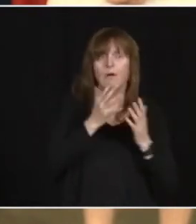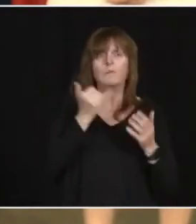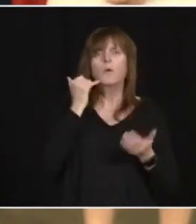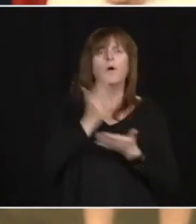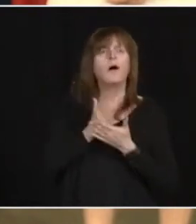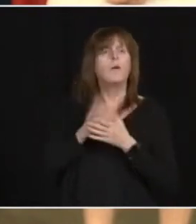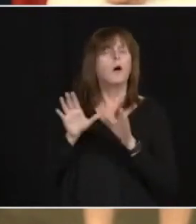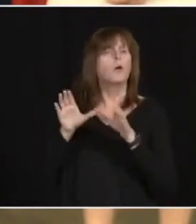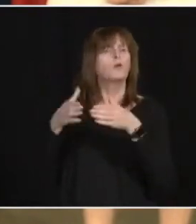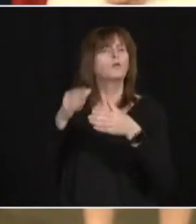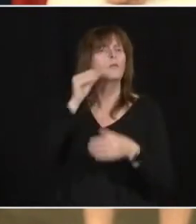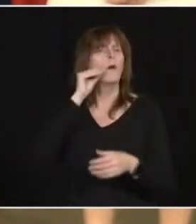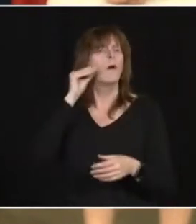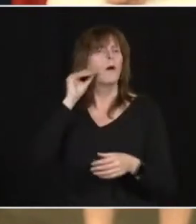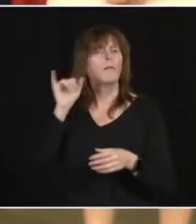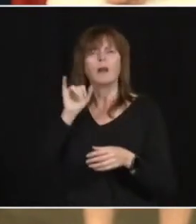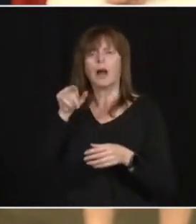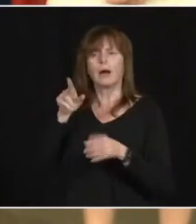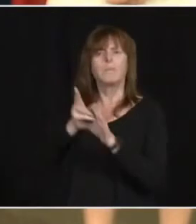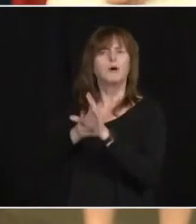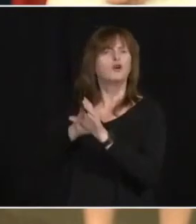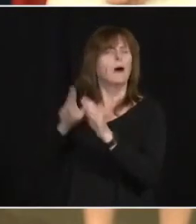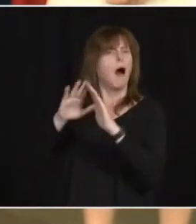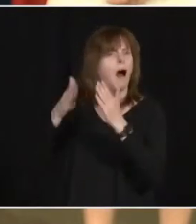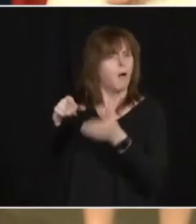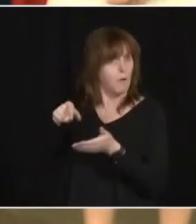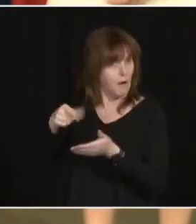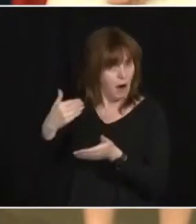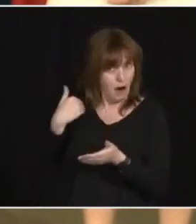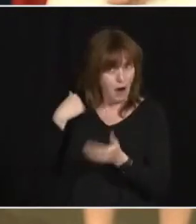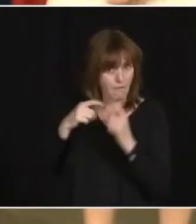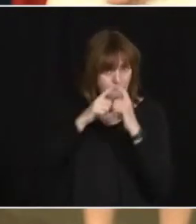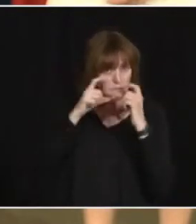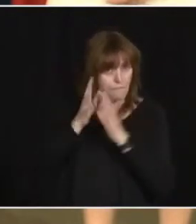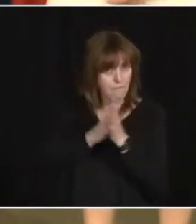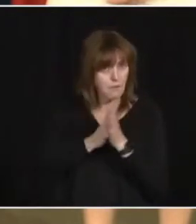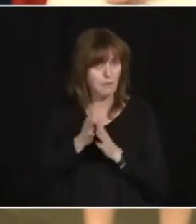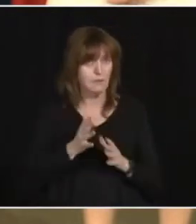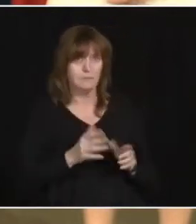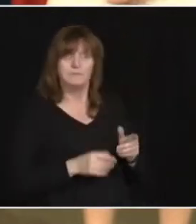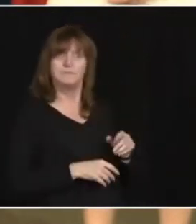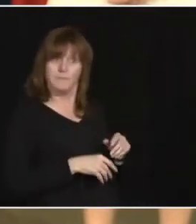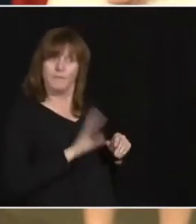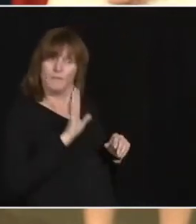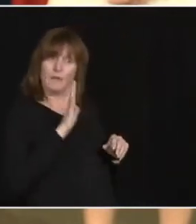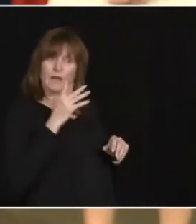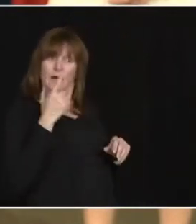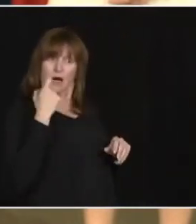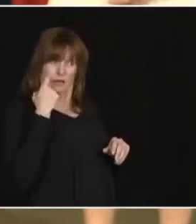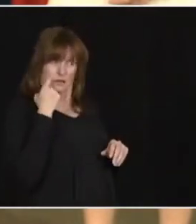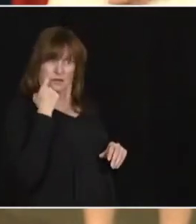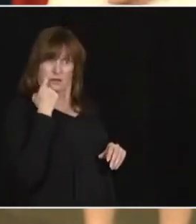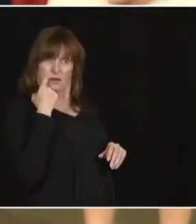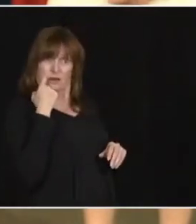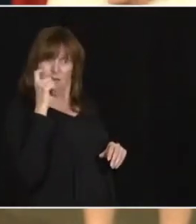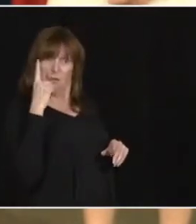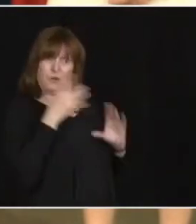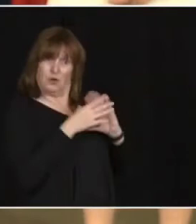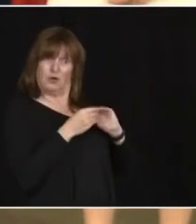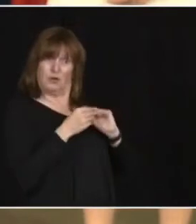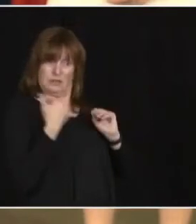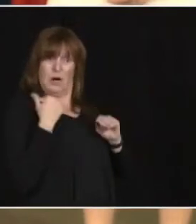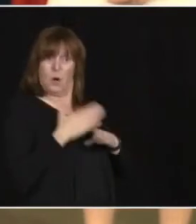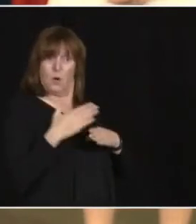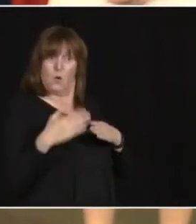you. Well, first of all, the long-term care, even on the weekends, we were able to get it in most cases over within 24